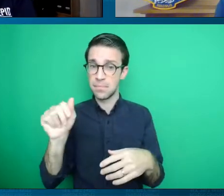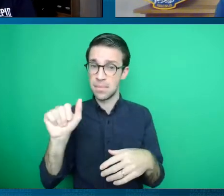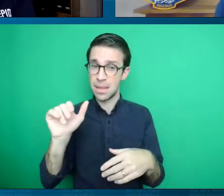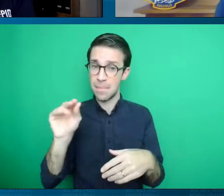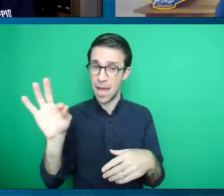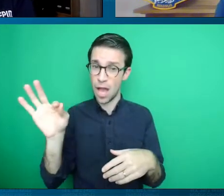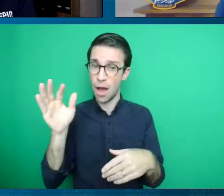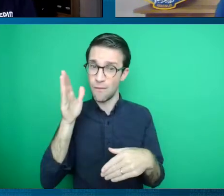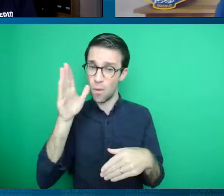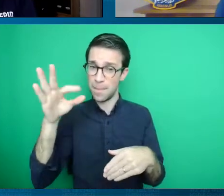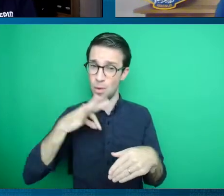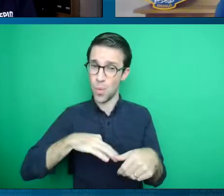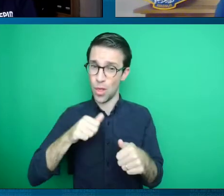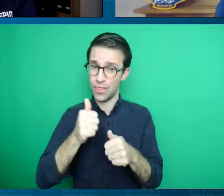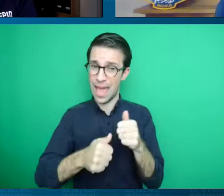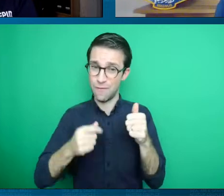penny.